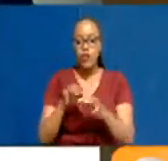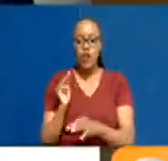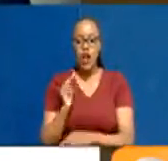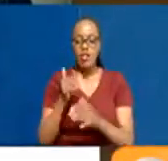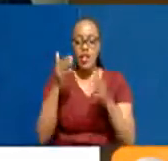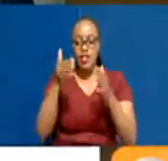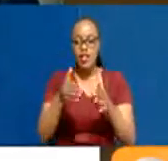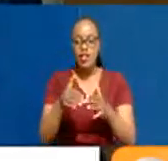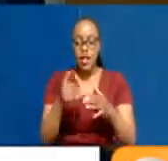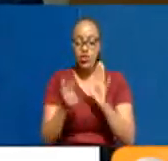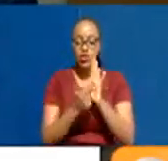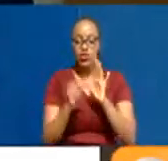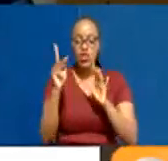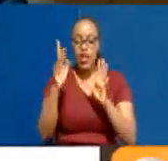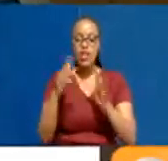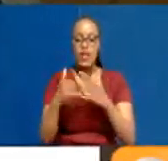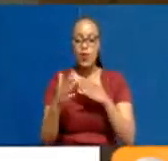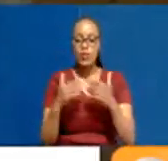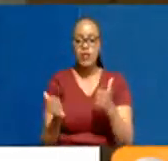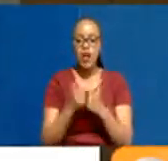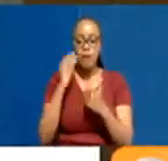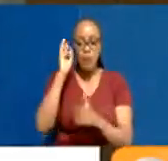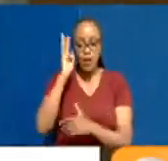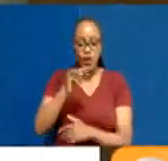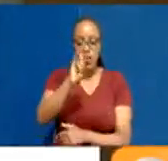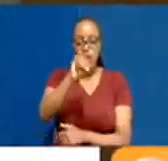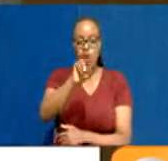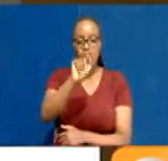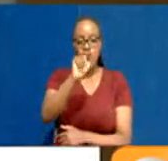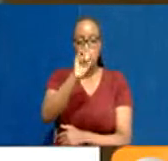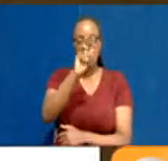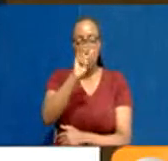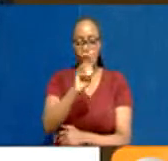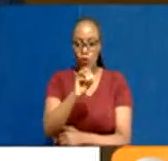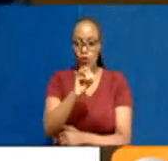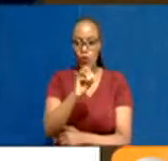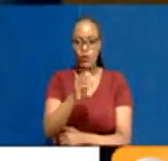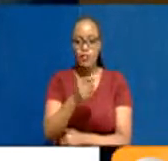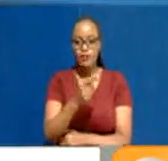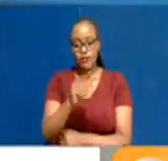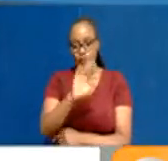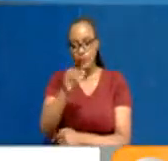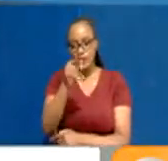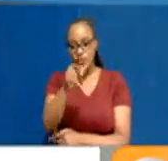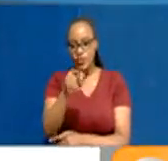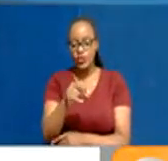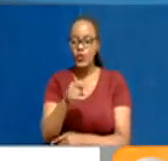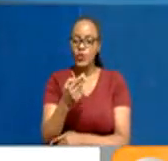be there to show Kenyans what will be happening at Mutomo Primary School polling station. Back to you, Trevor and